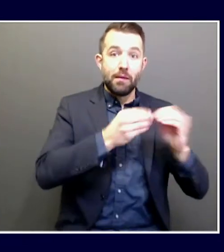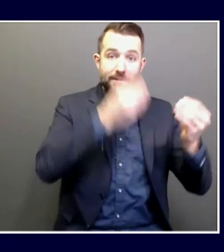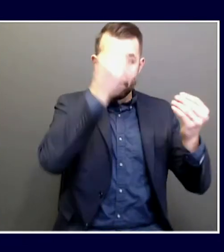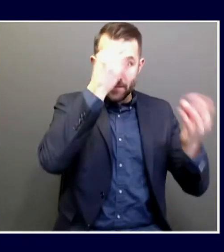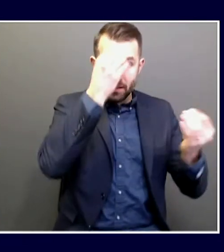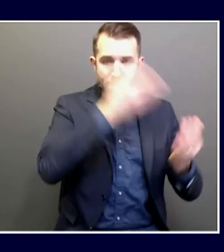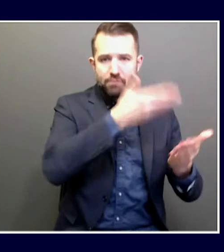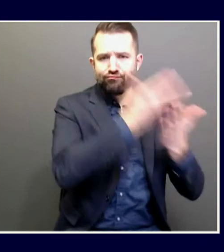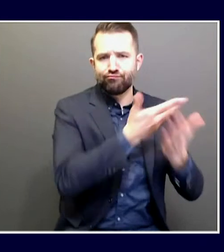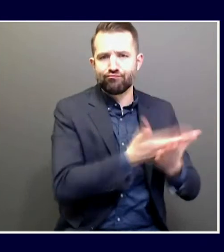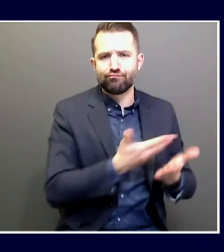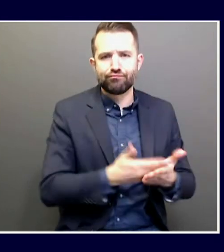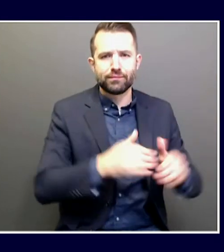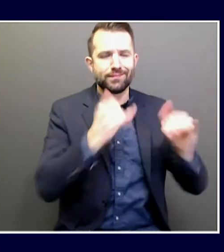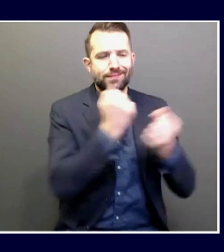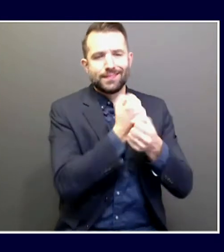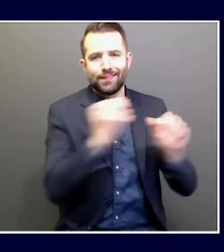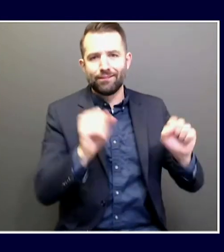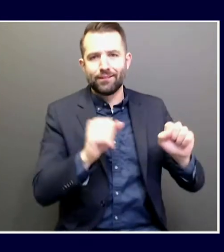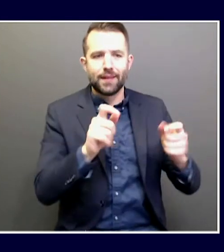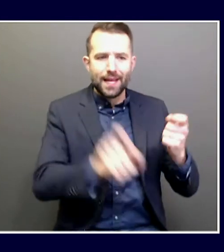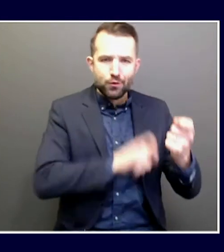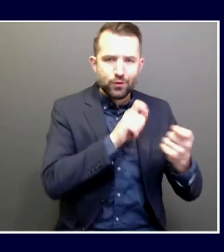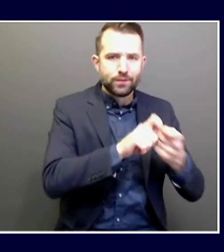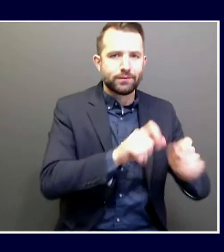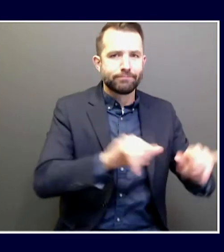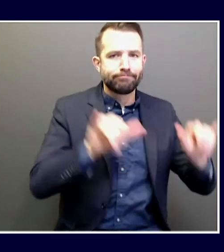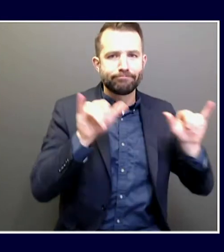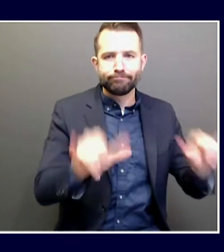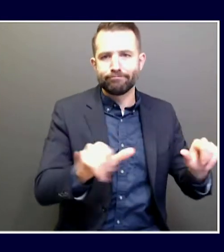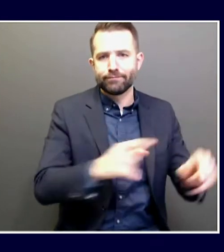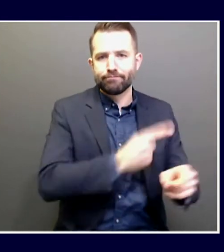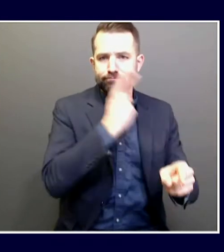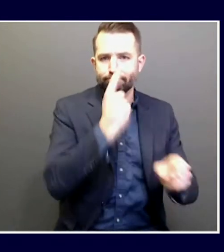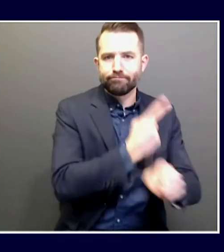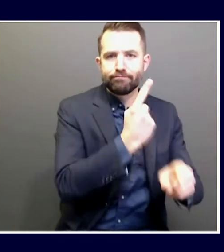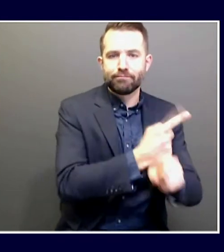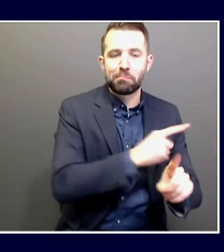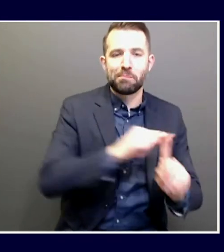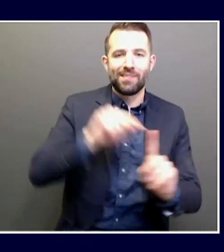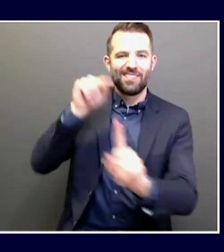now, and the numbers on the website have been updated to reflect that reanalysis.